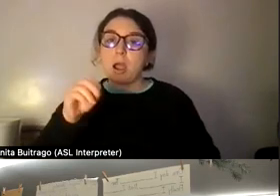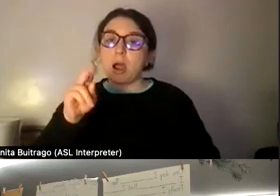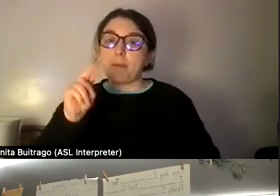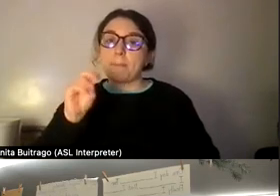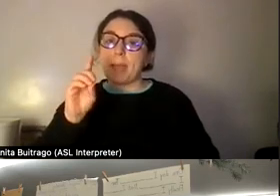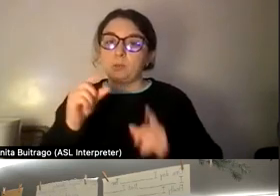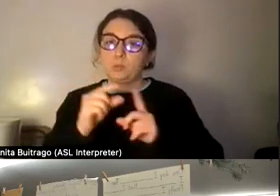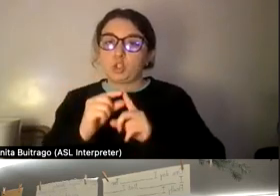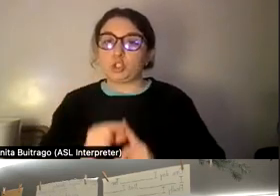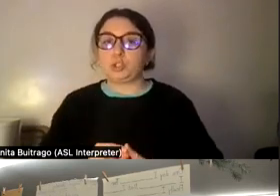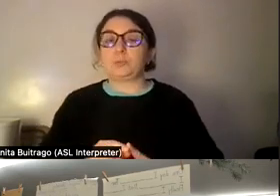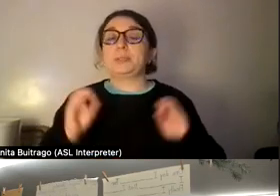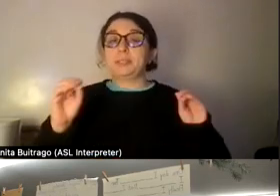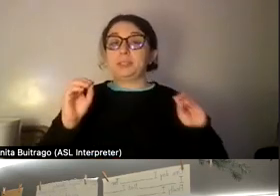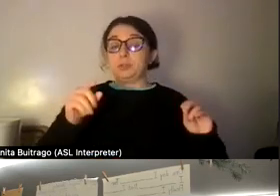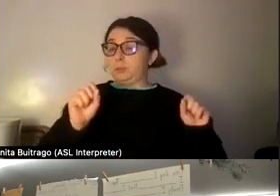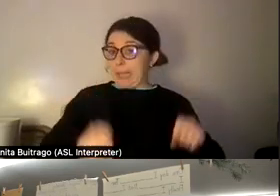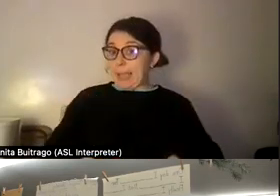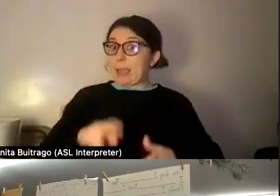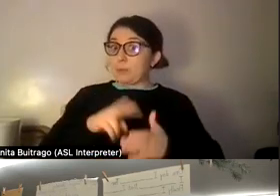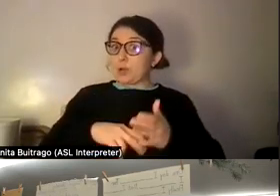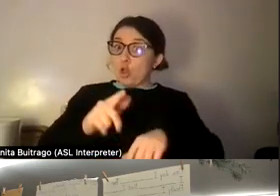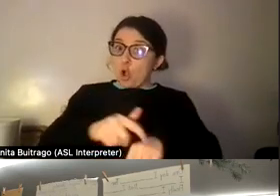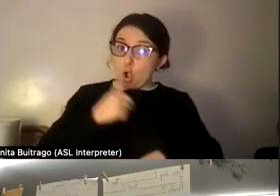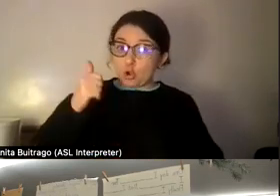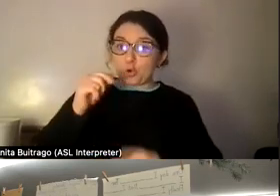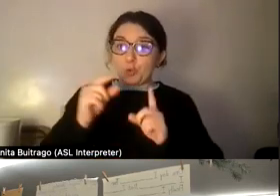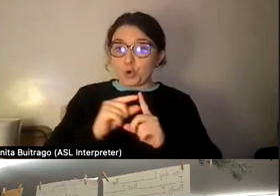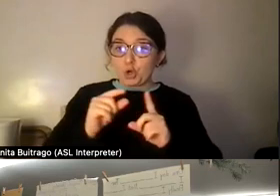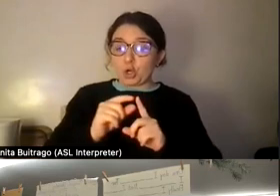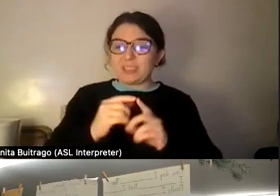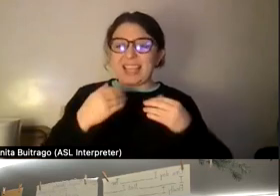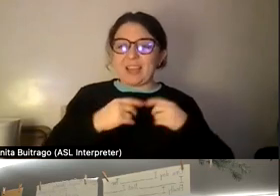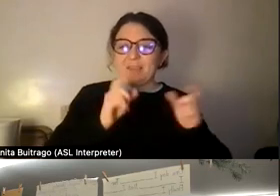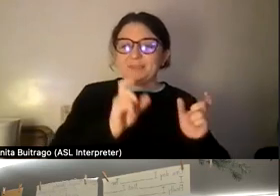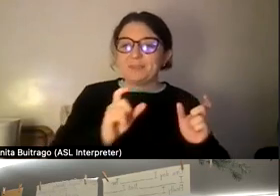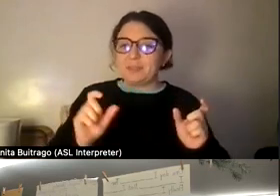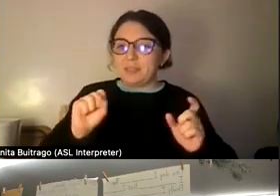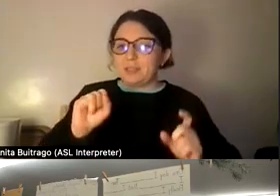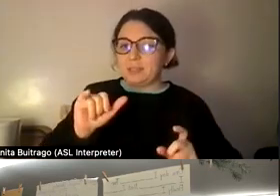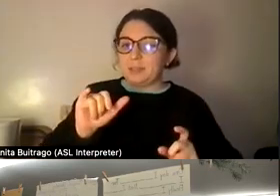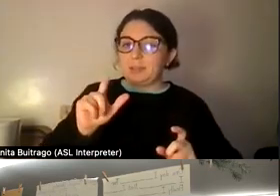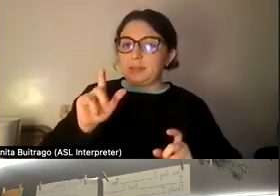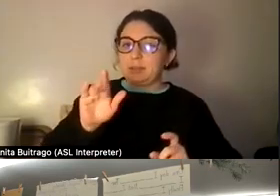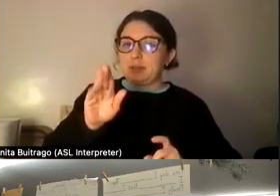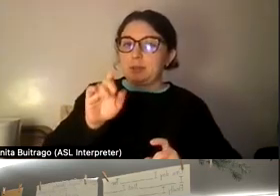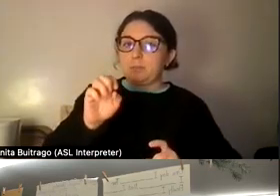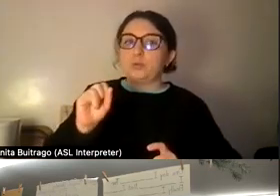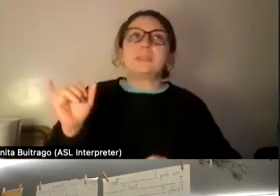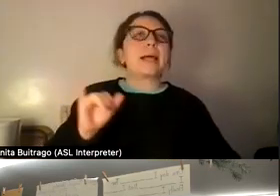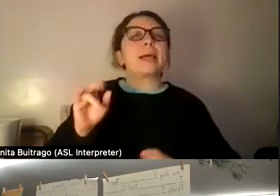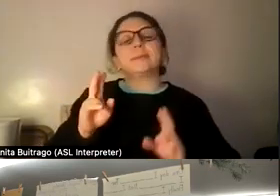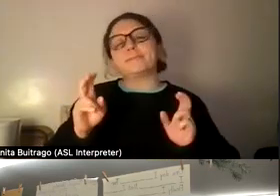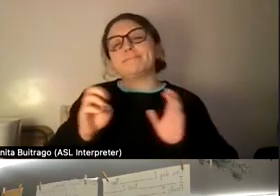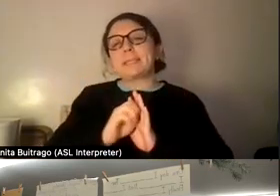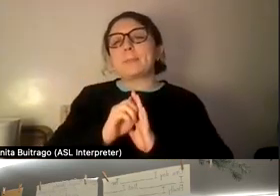is you can read longer words and you do the syllables. So the first word, like bathtub, for a first grader to